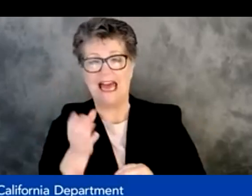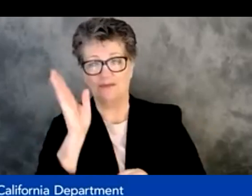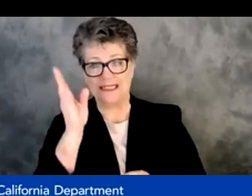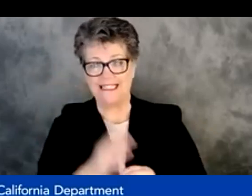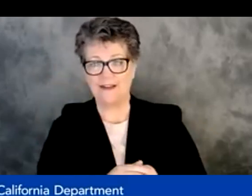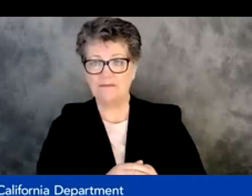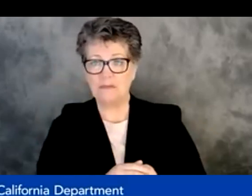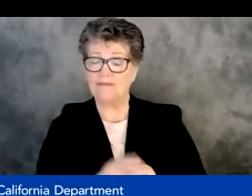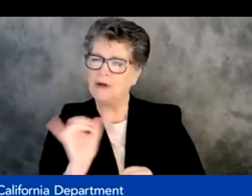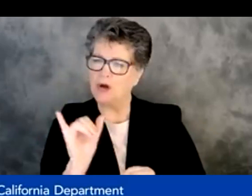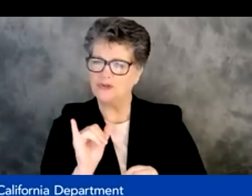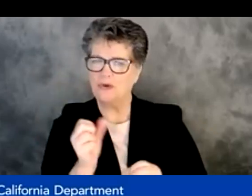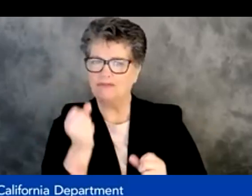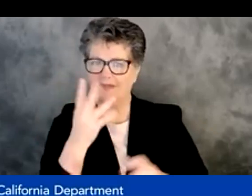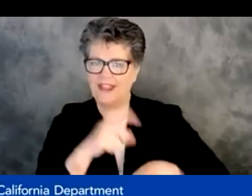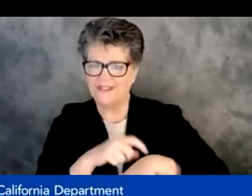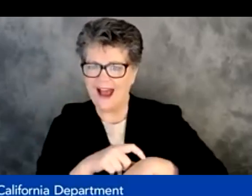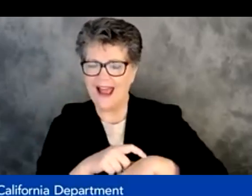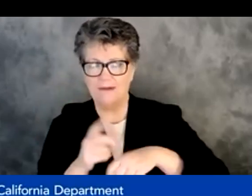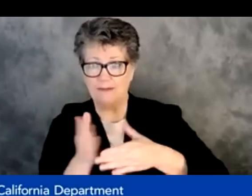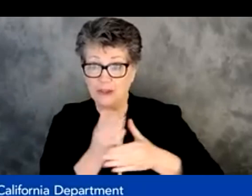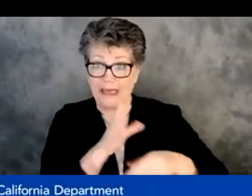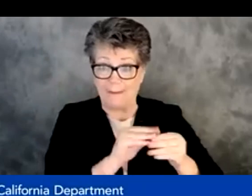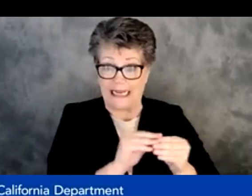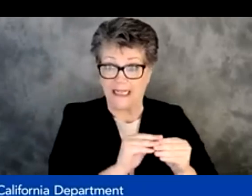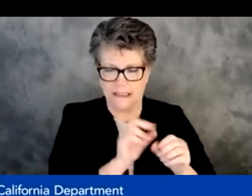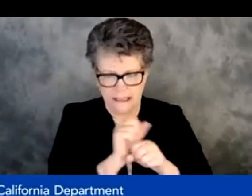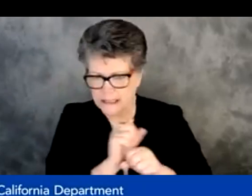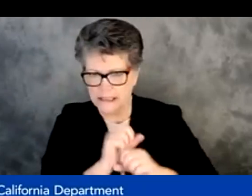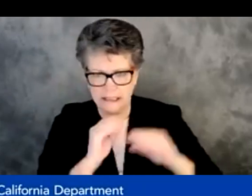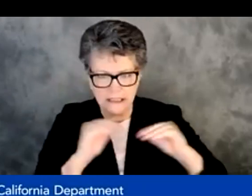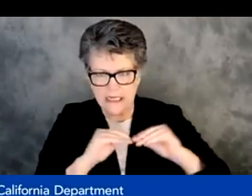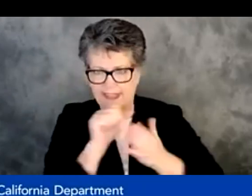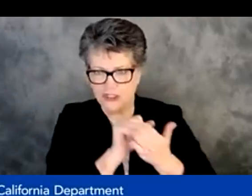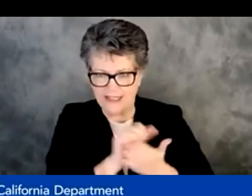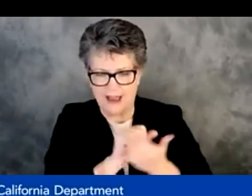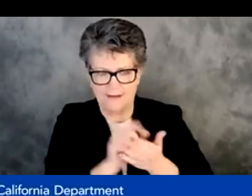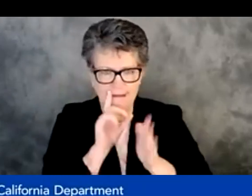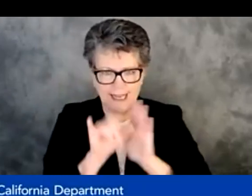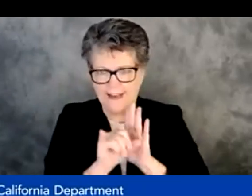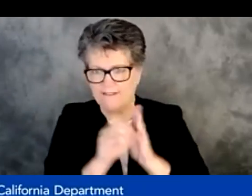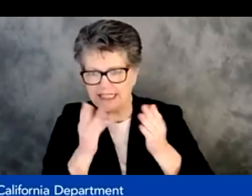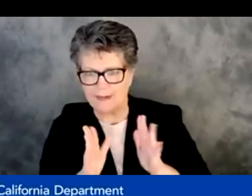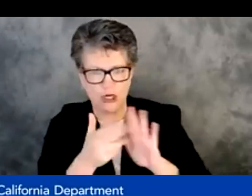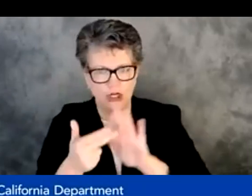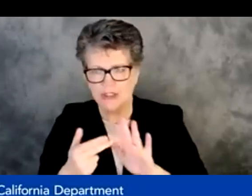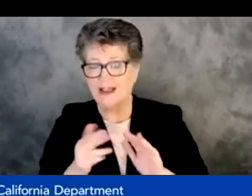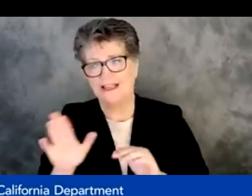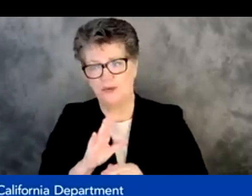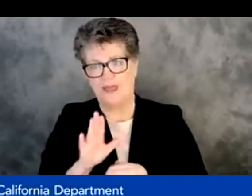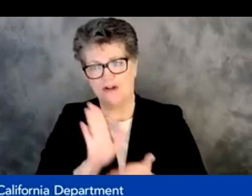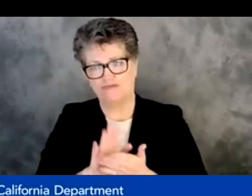but they also spend a lot of time between meetings constructing the agenda, identifying speakers, and it's to their credit